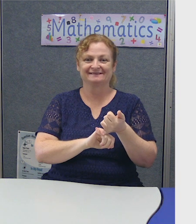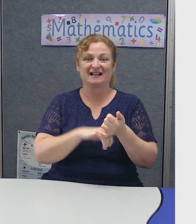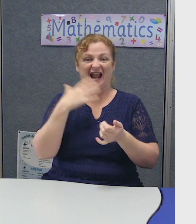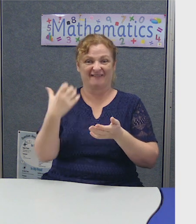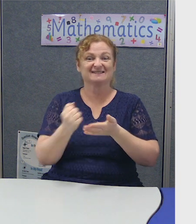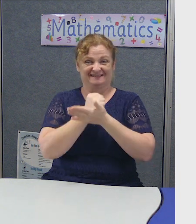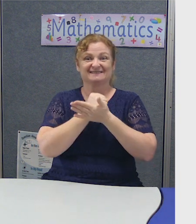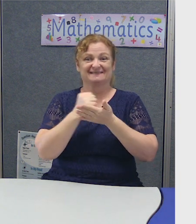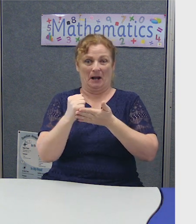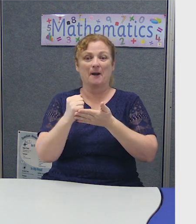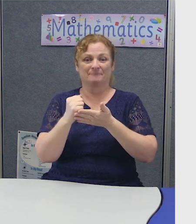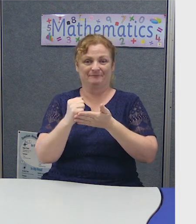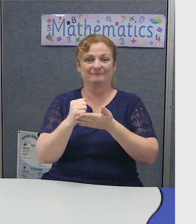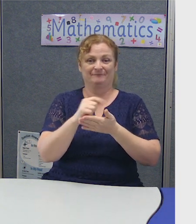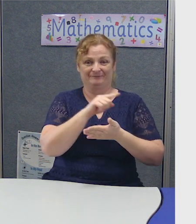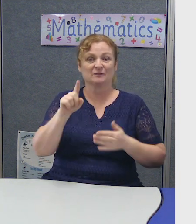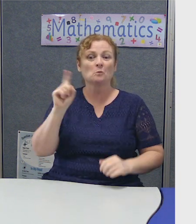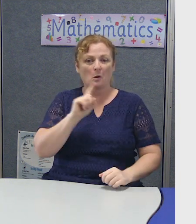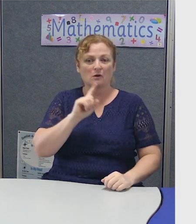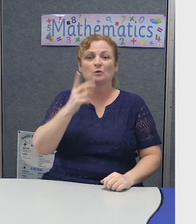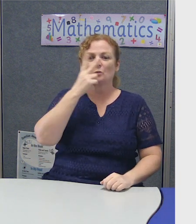represented is